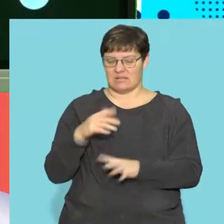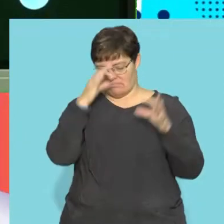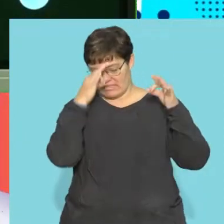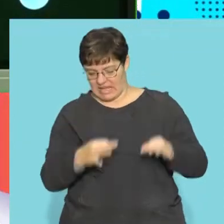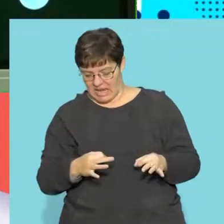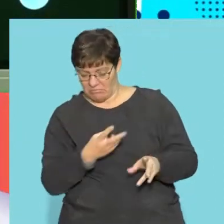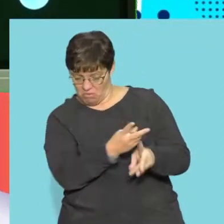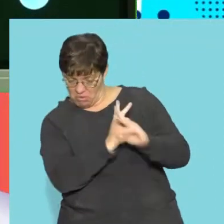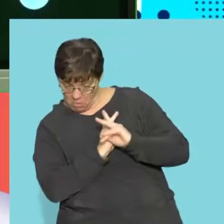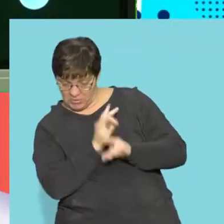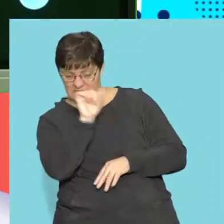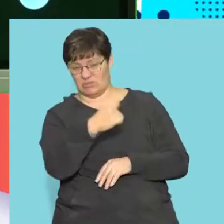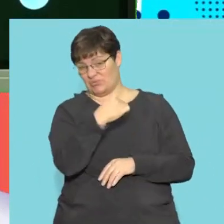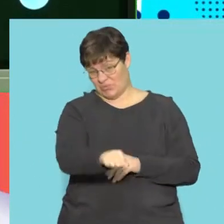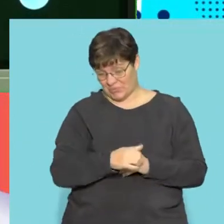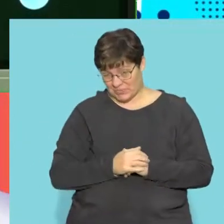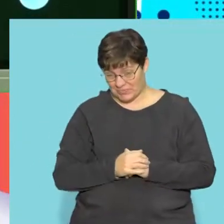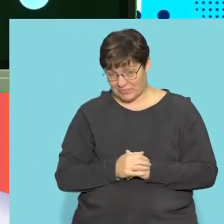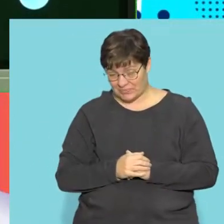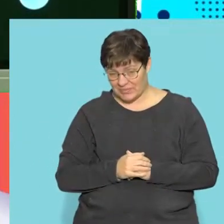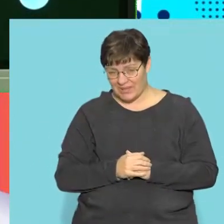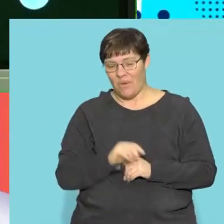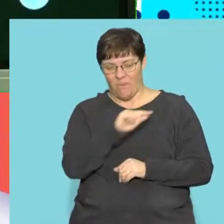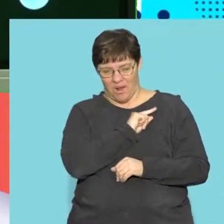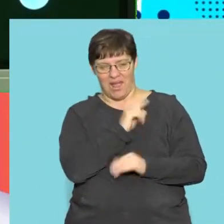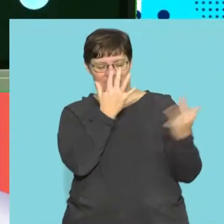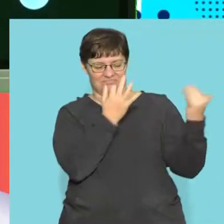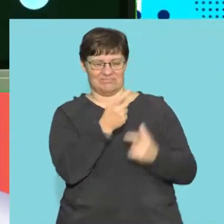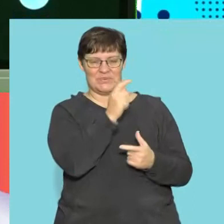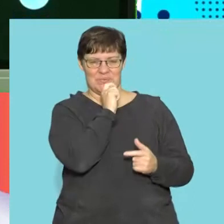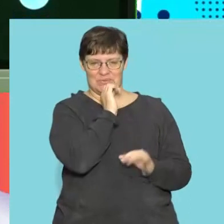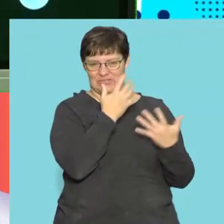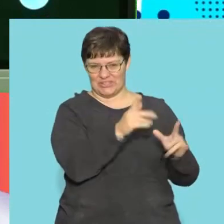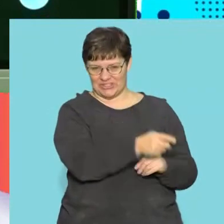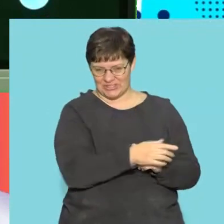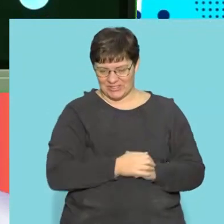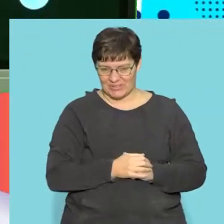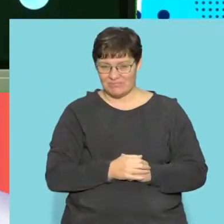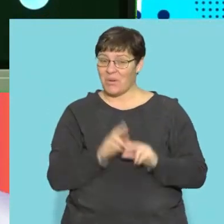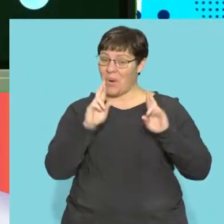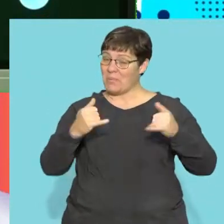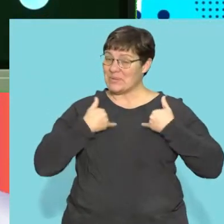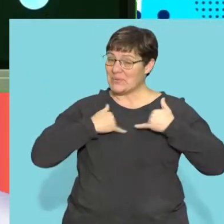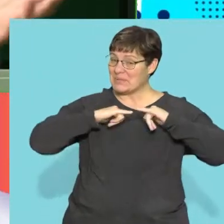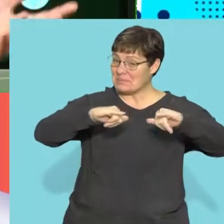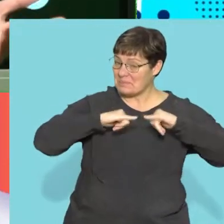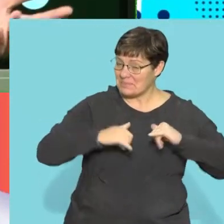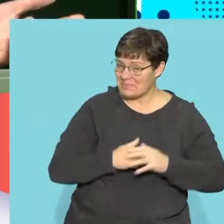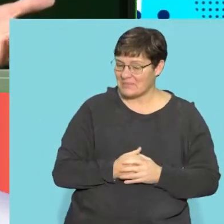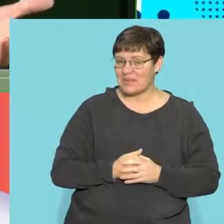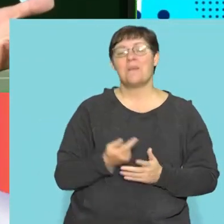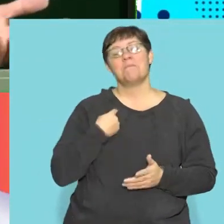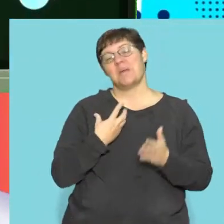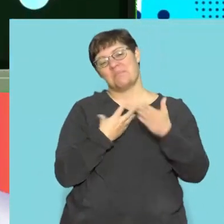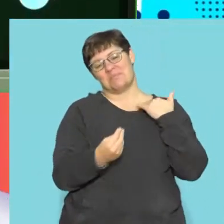how to best make your decisions that you want to make in your life based on using the financial mathematics. I hope you